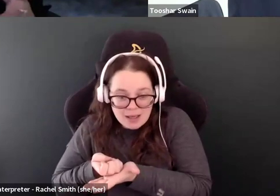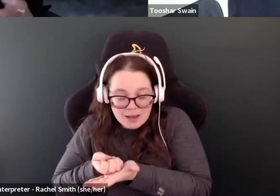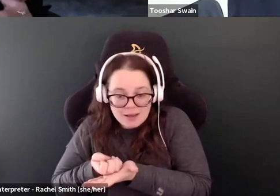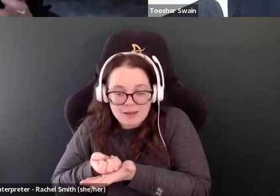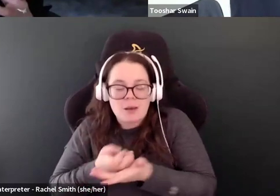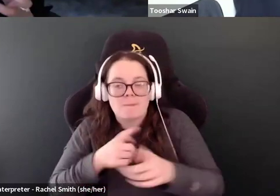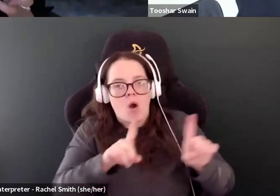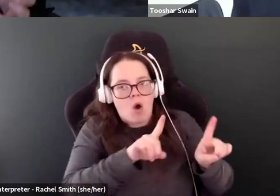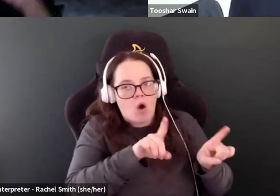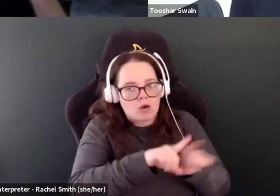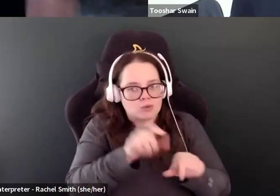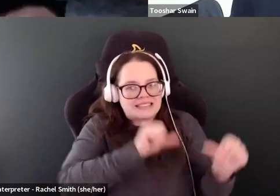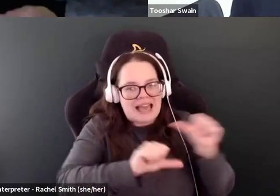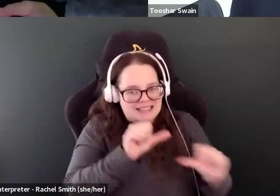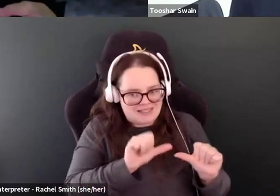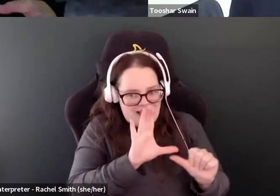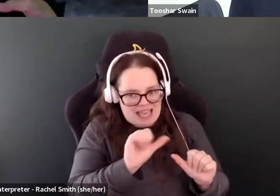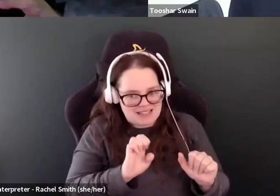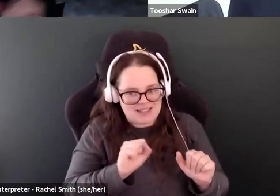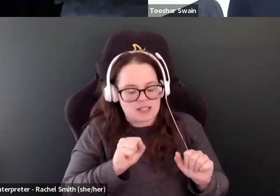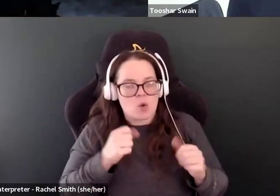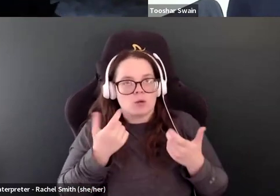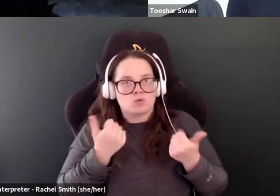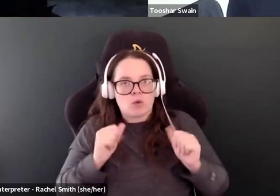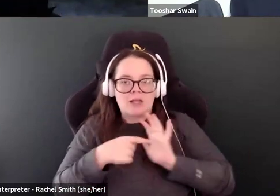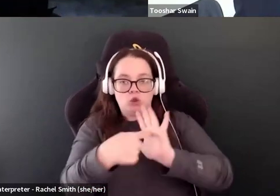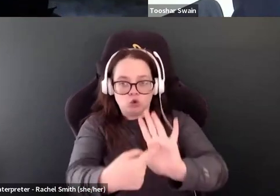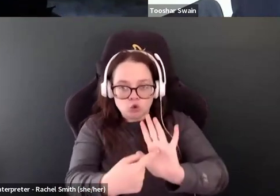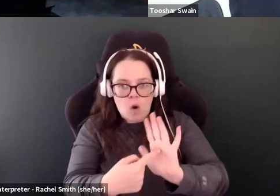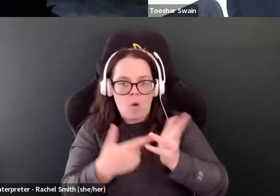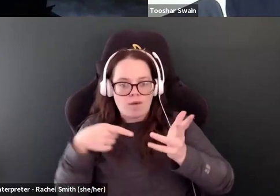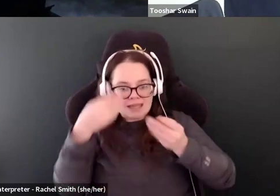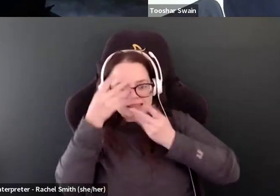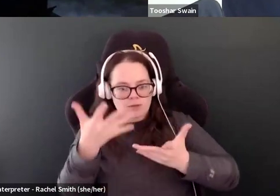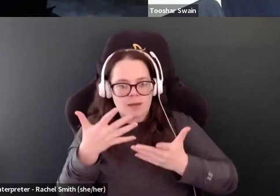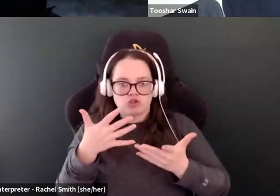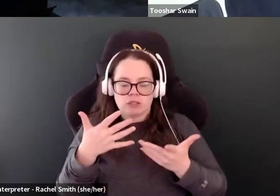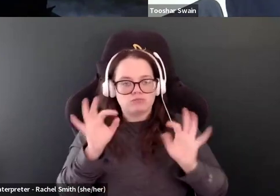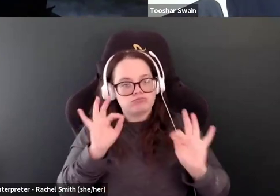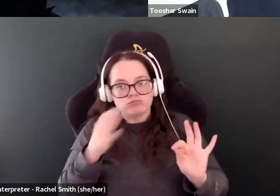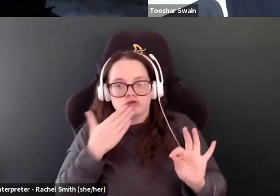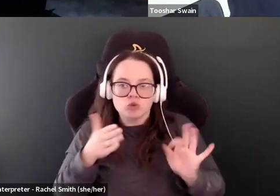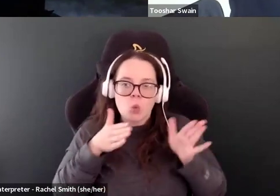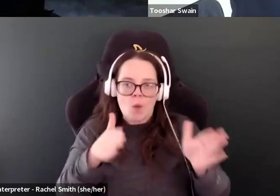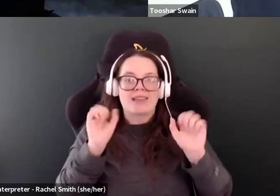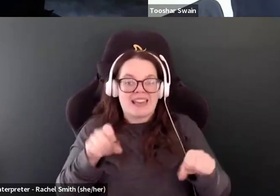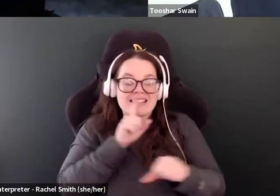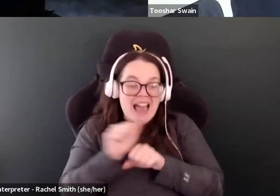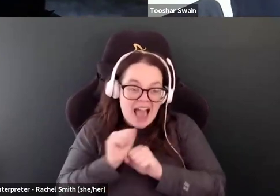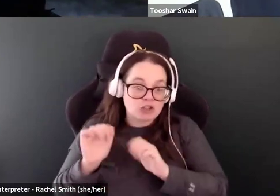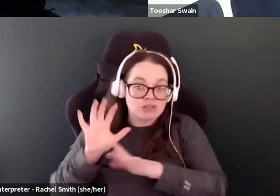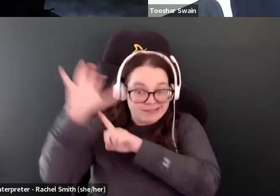So we're trying to really package this information in a way that can move the ball forward, and not just turn up the dial, but really flip the switch.